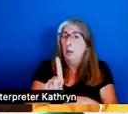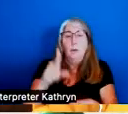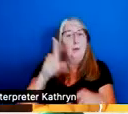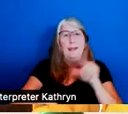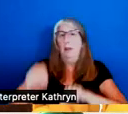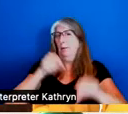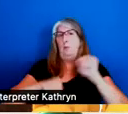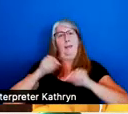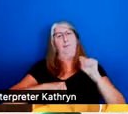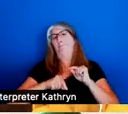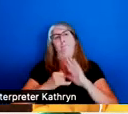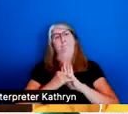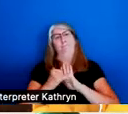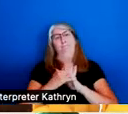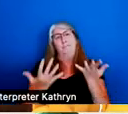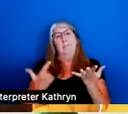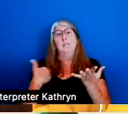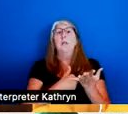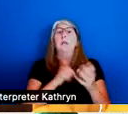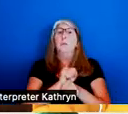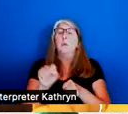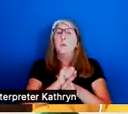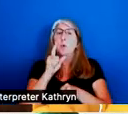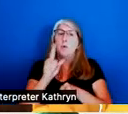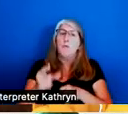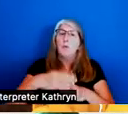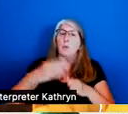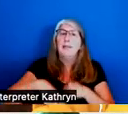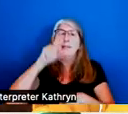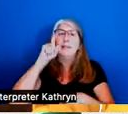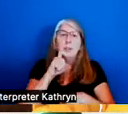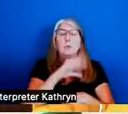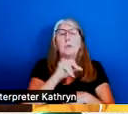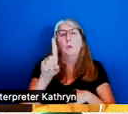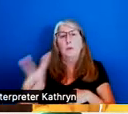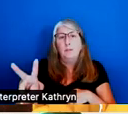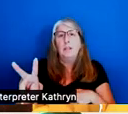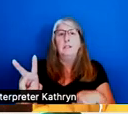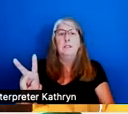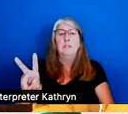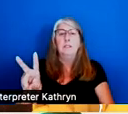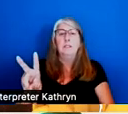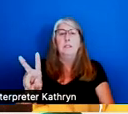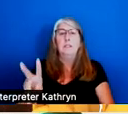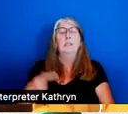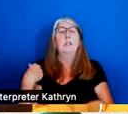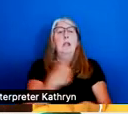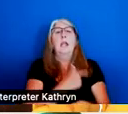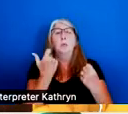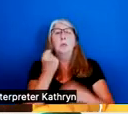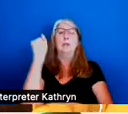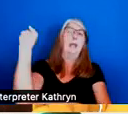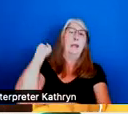back. As we work to end sexual and domestic violence, as we stand up